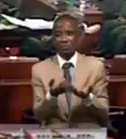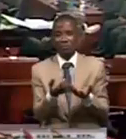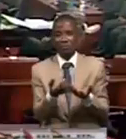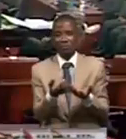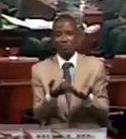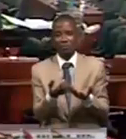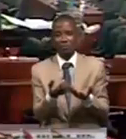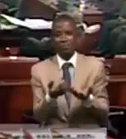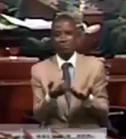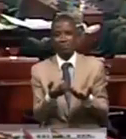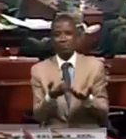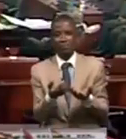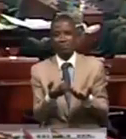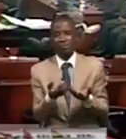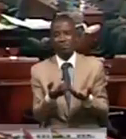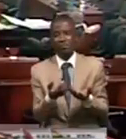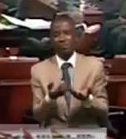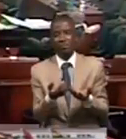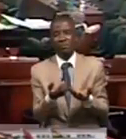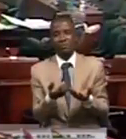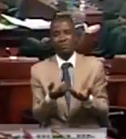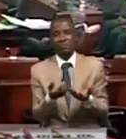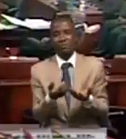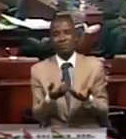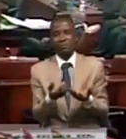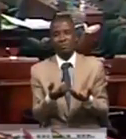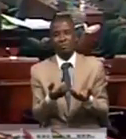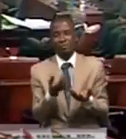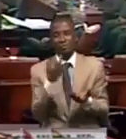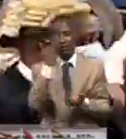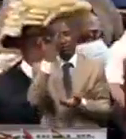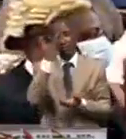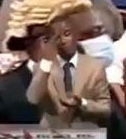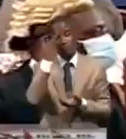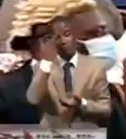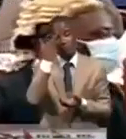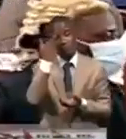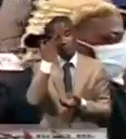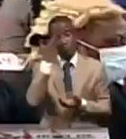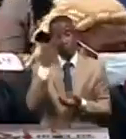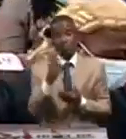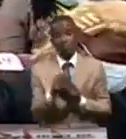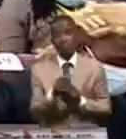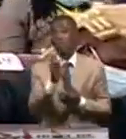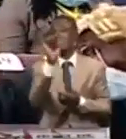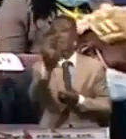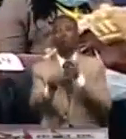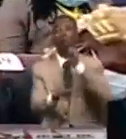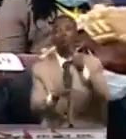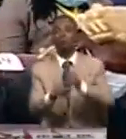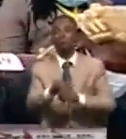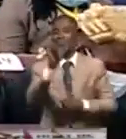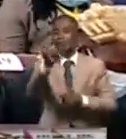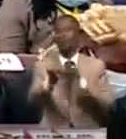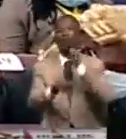is not willing to adduce evidence. My Lord, respectfully, that is not the